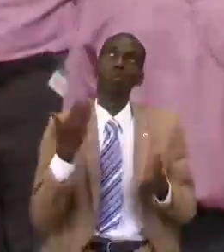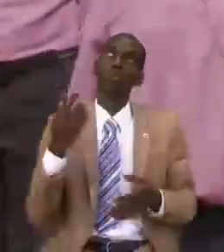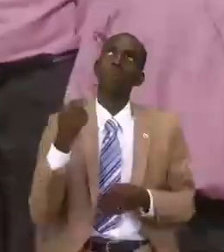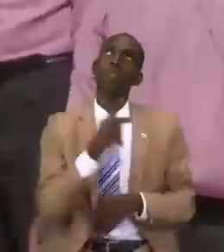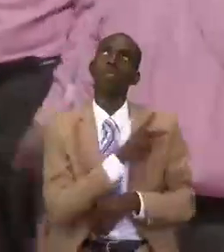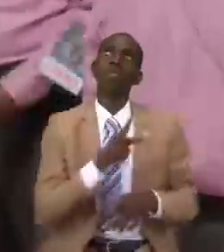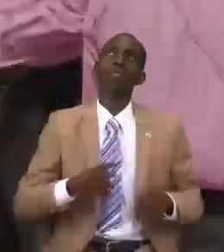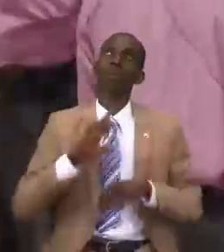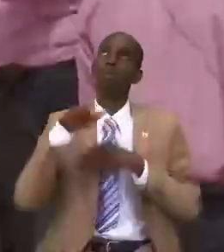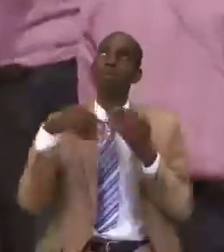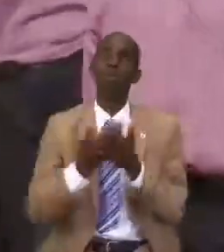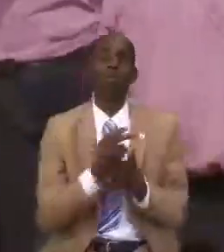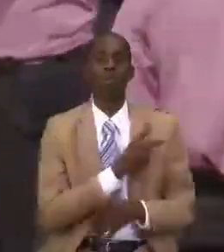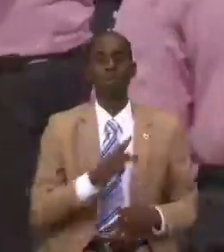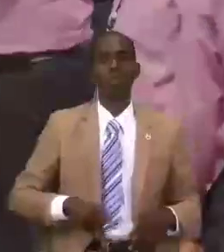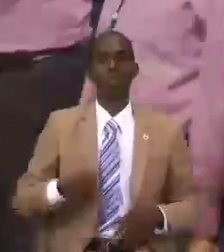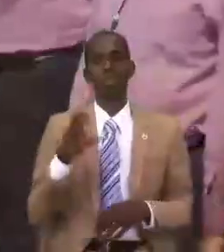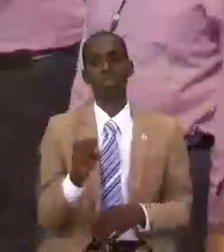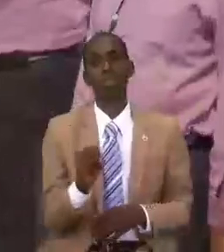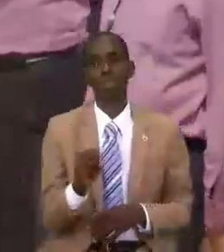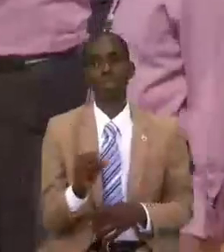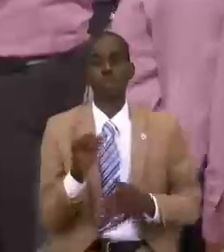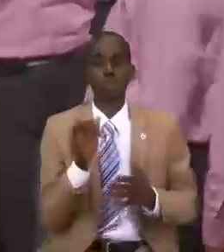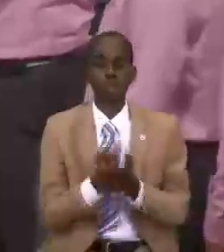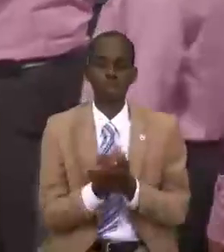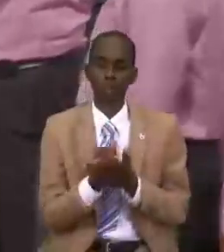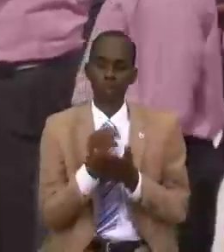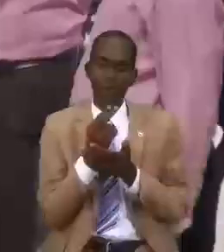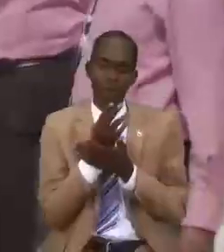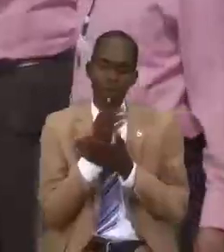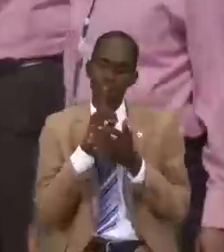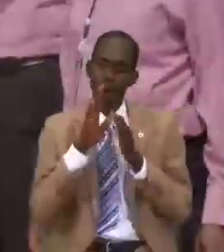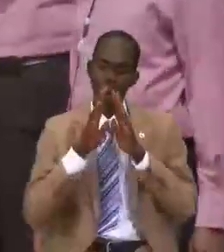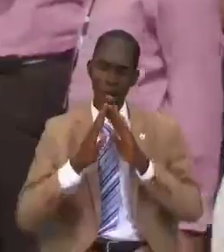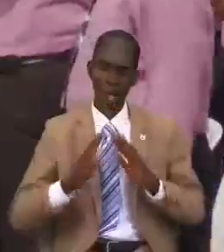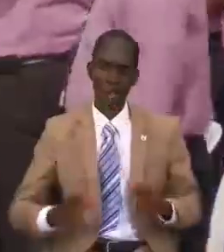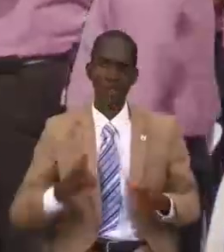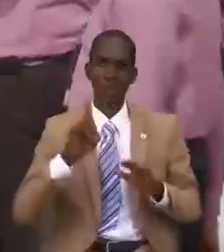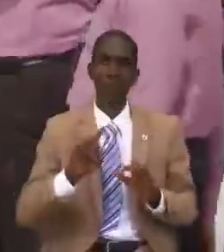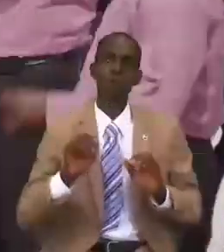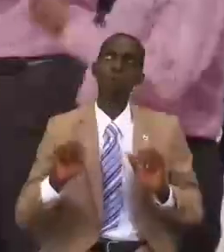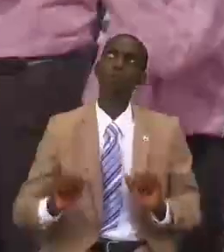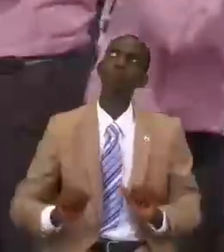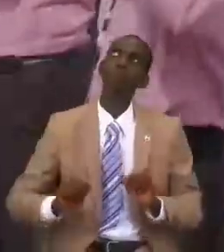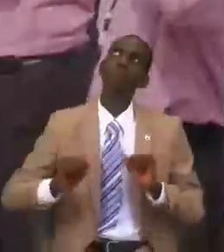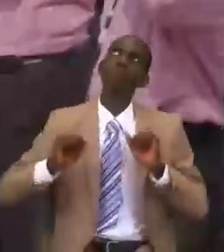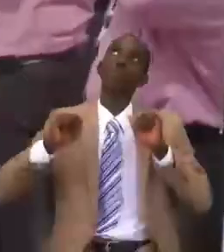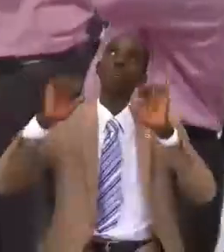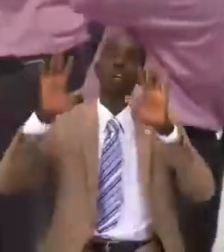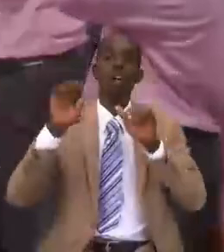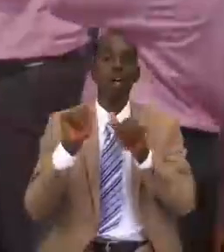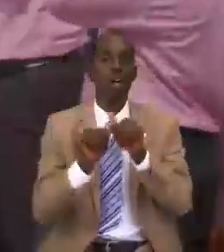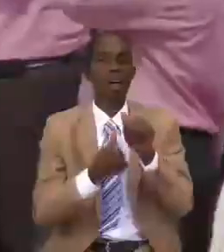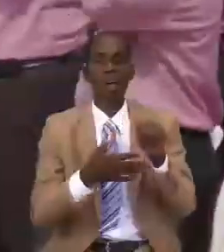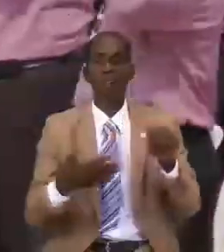solemnly you lay everything at the altar of sacrifice for